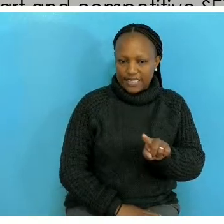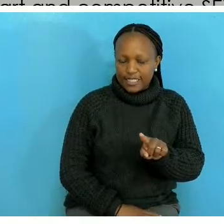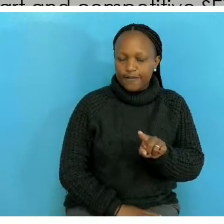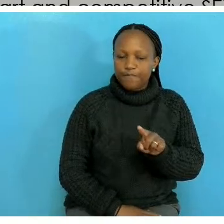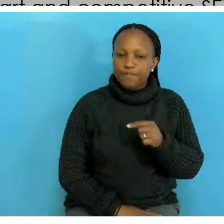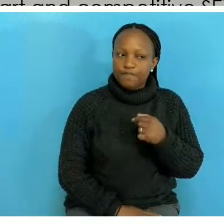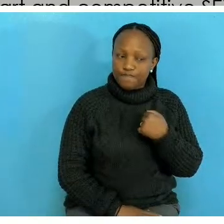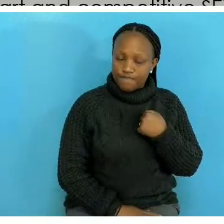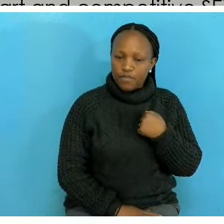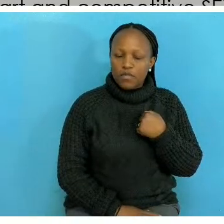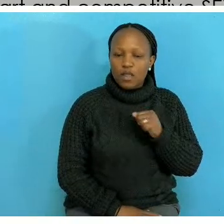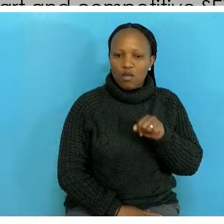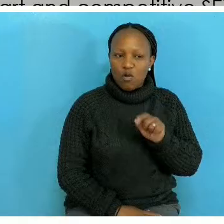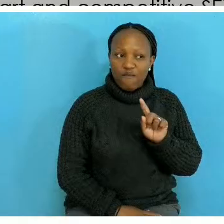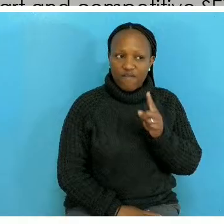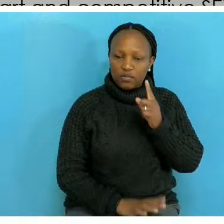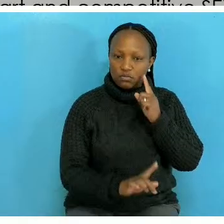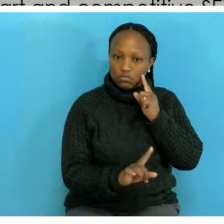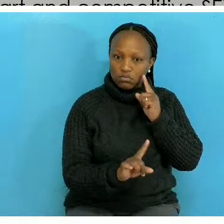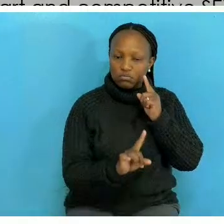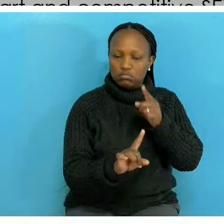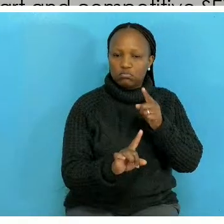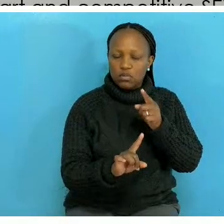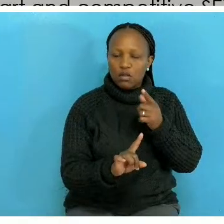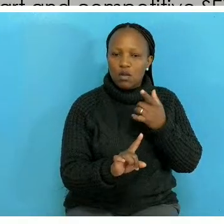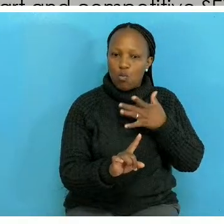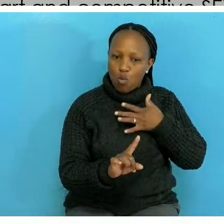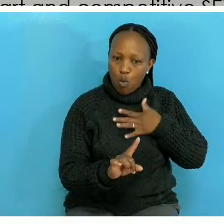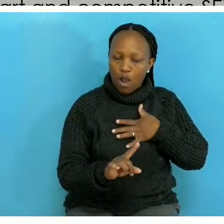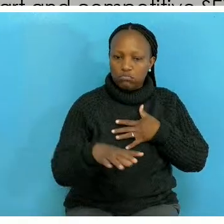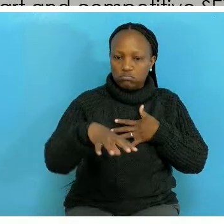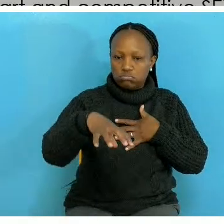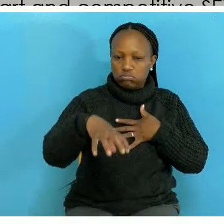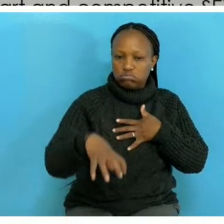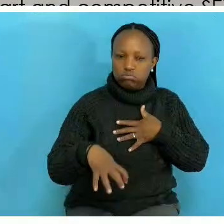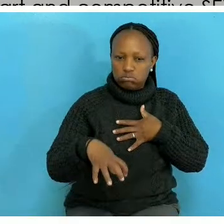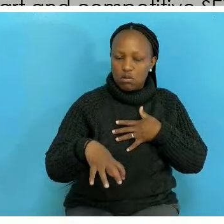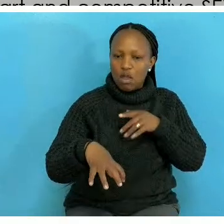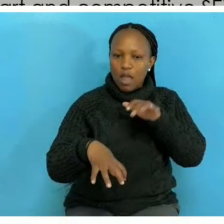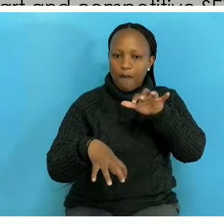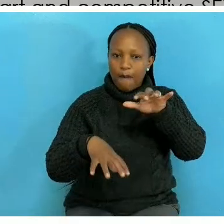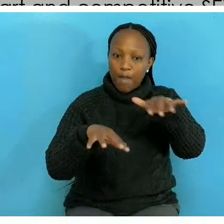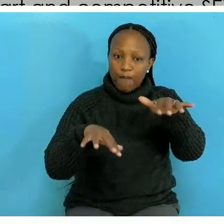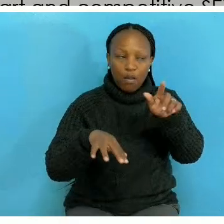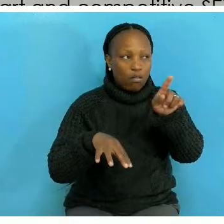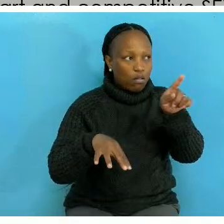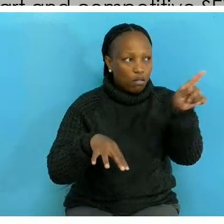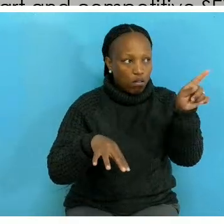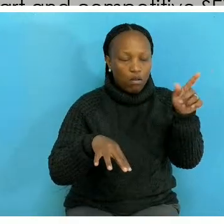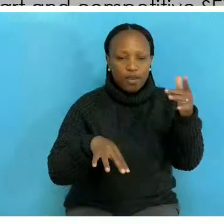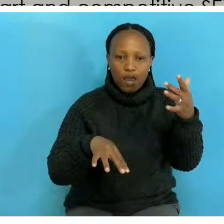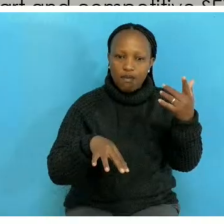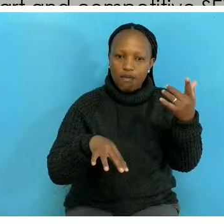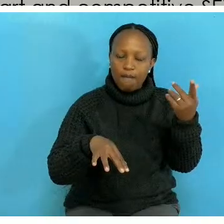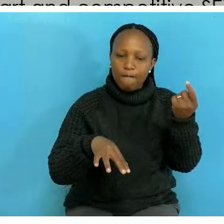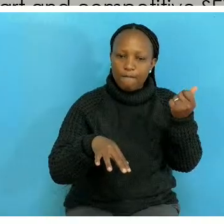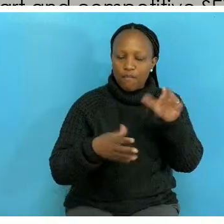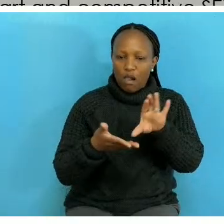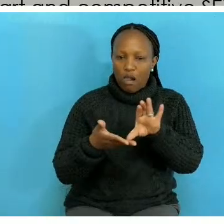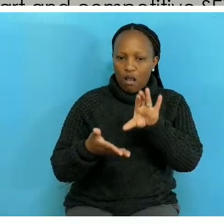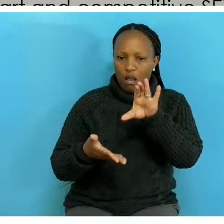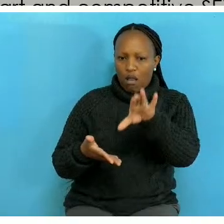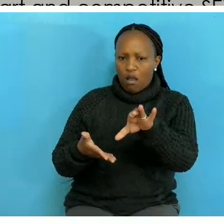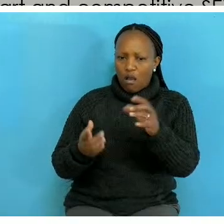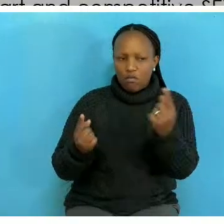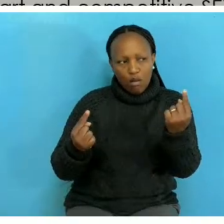aim, is to attract investment into this zone, the specific zone that's in the city of Tshwane. But we said, whilst